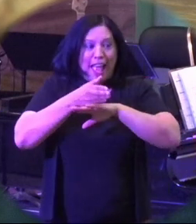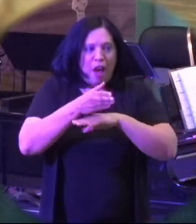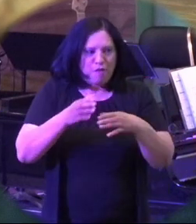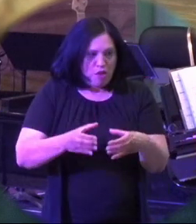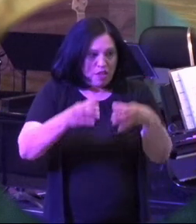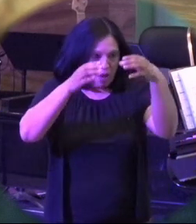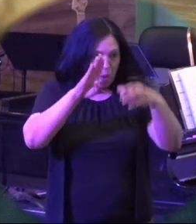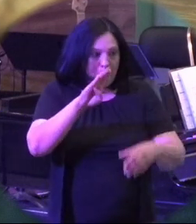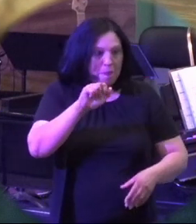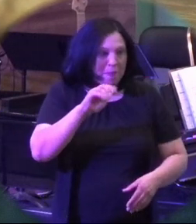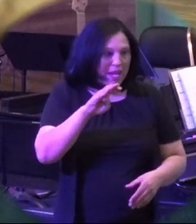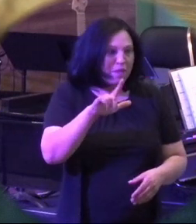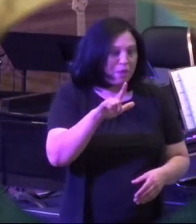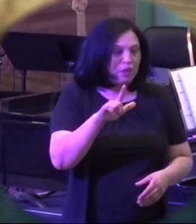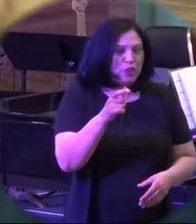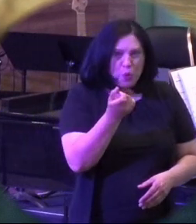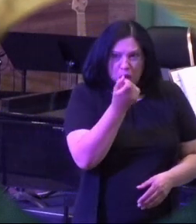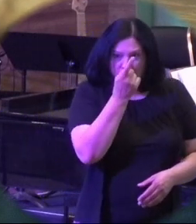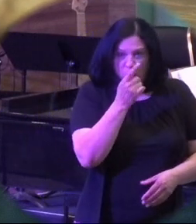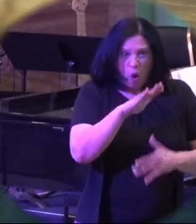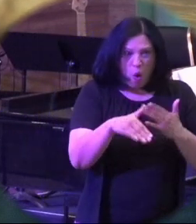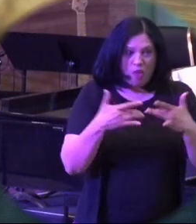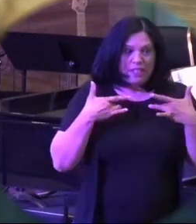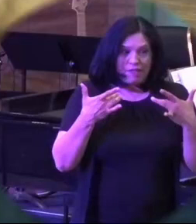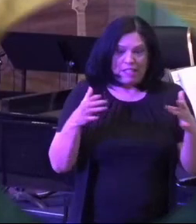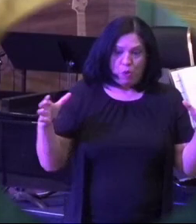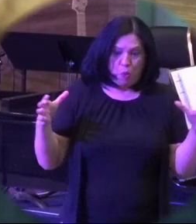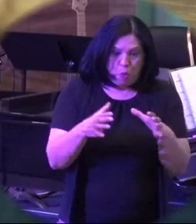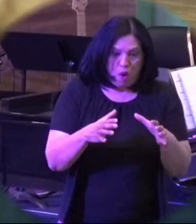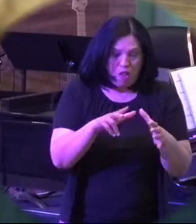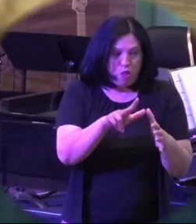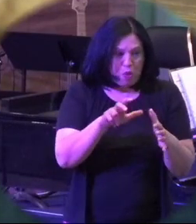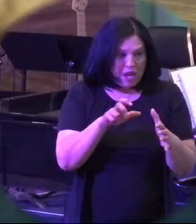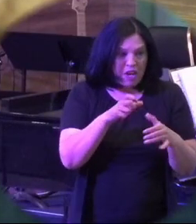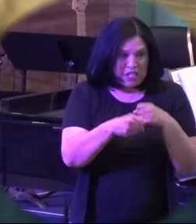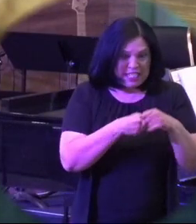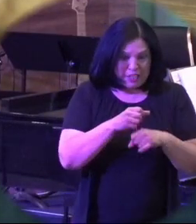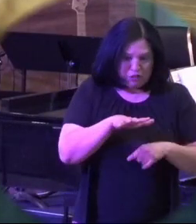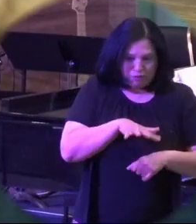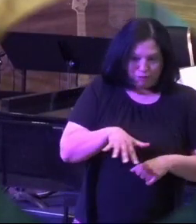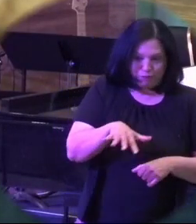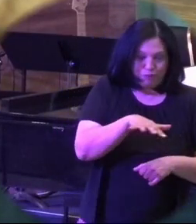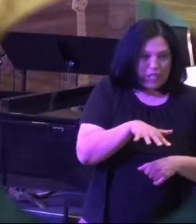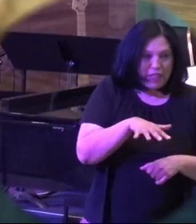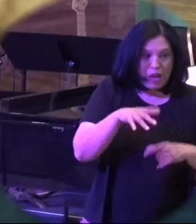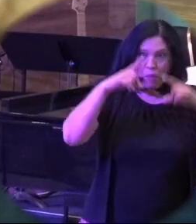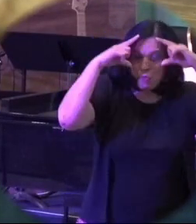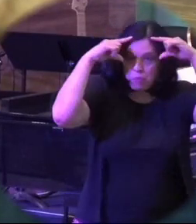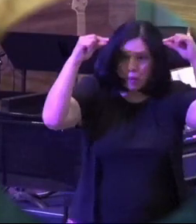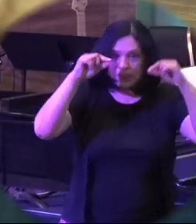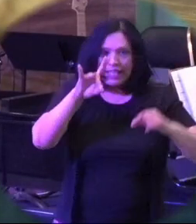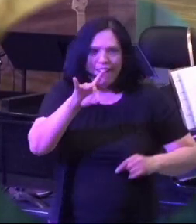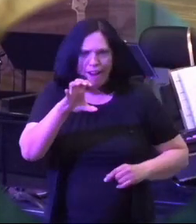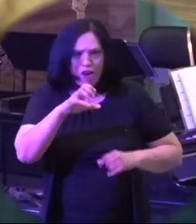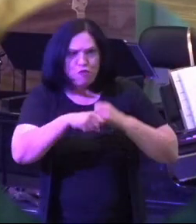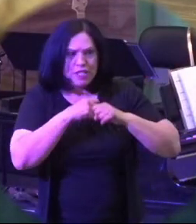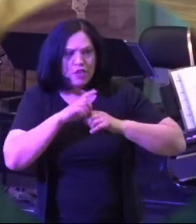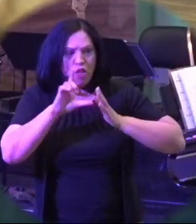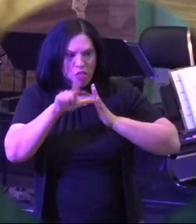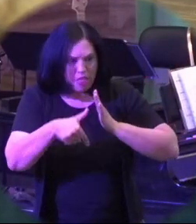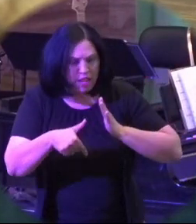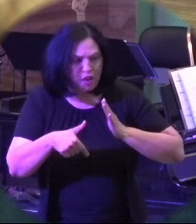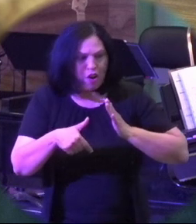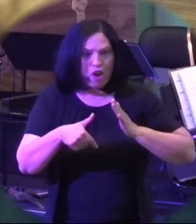these events are crunched into about 300 years. And then Moses, 800 years later, under the inspiration of the